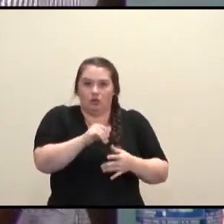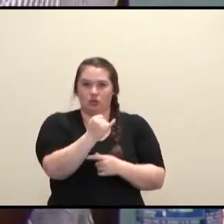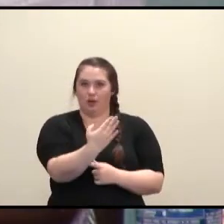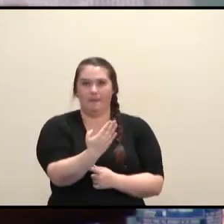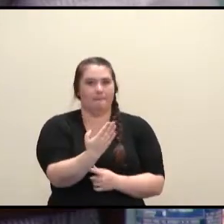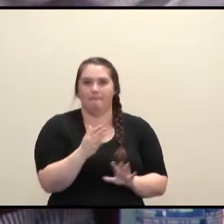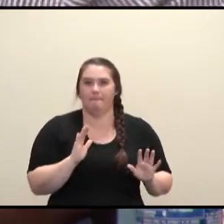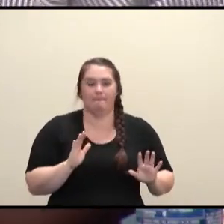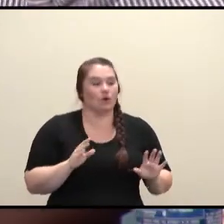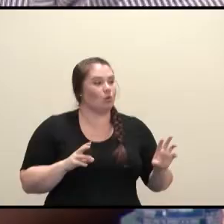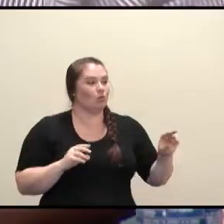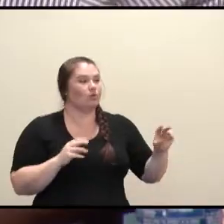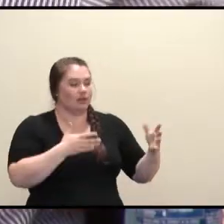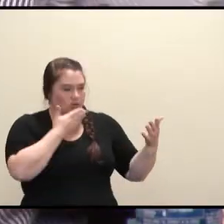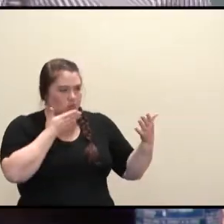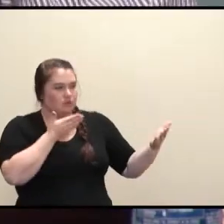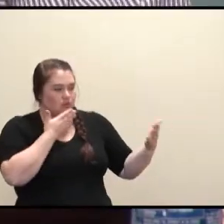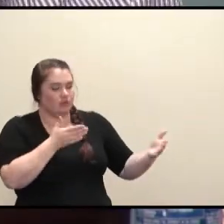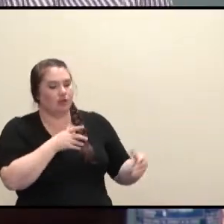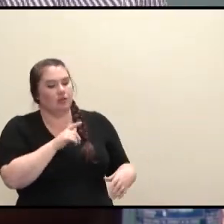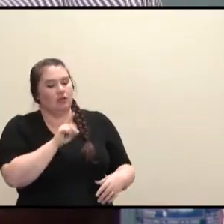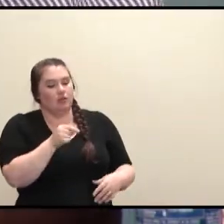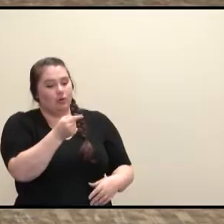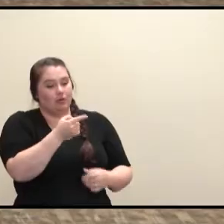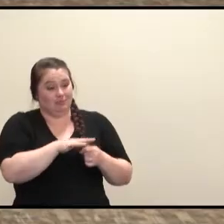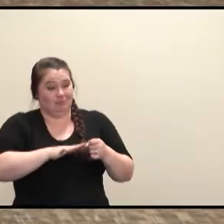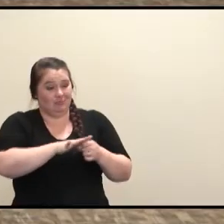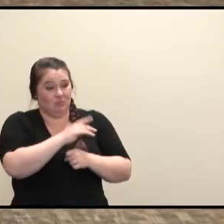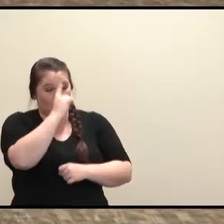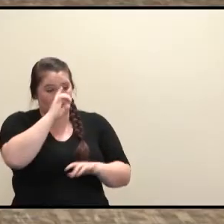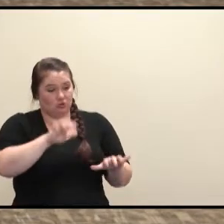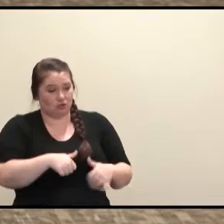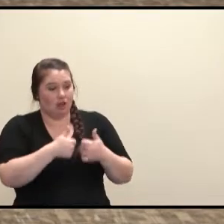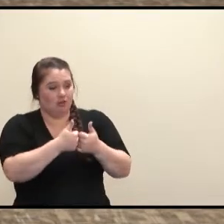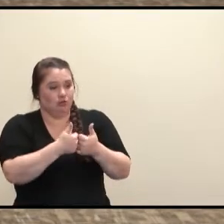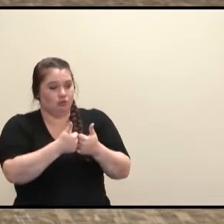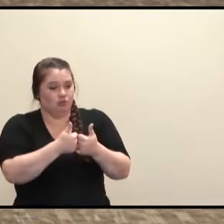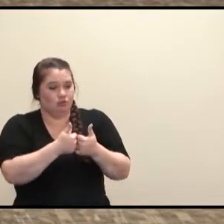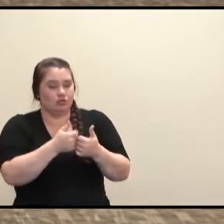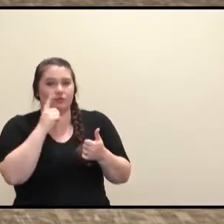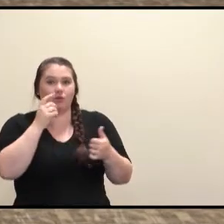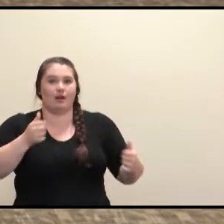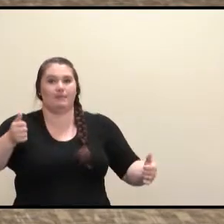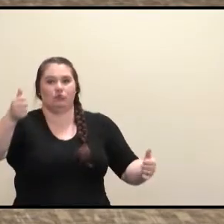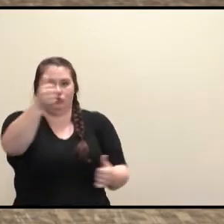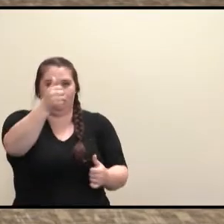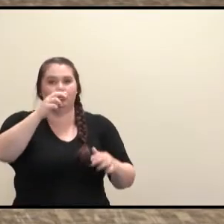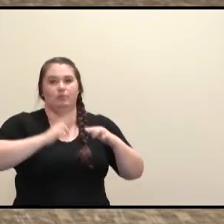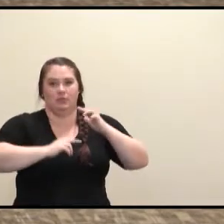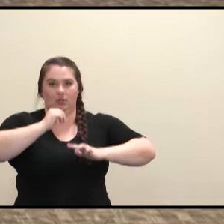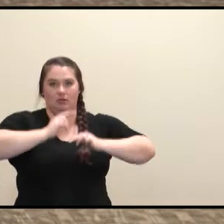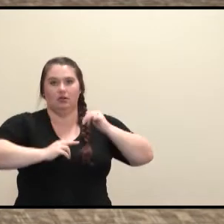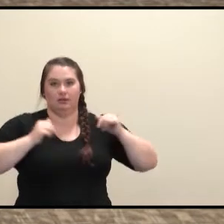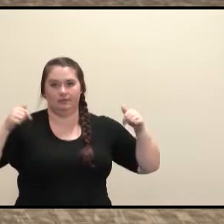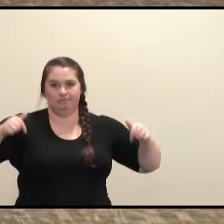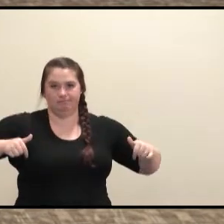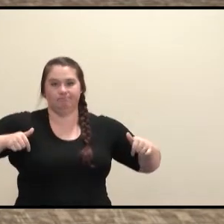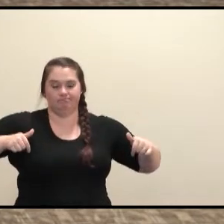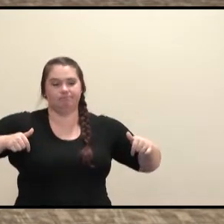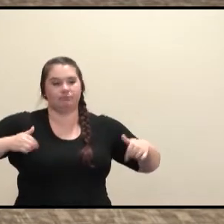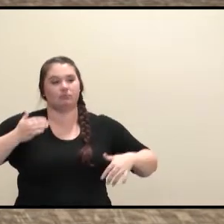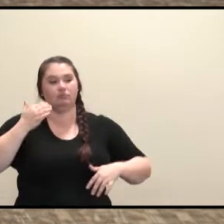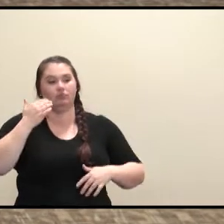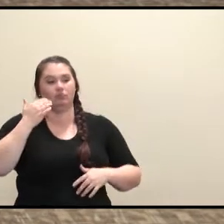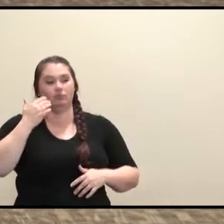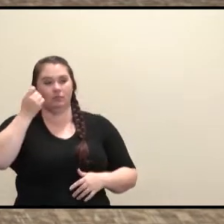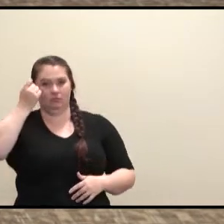Yes, thank you. The only area where it might be challenging for us is at the administration building. I know we